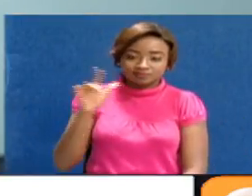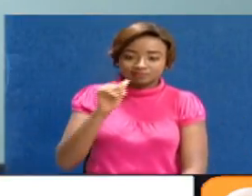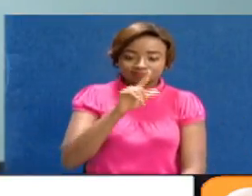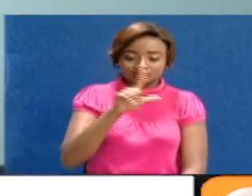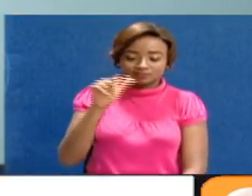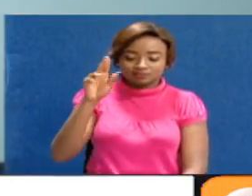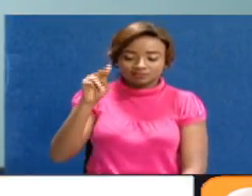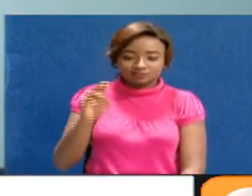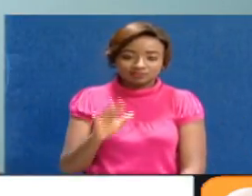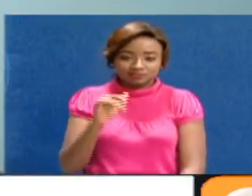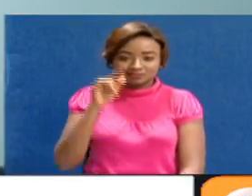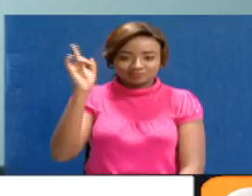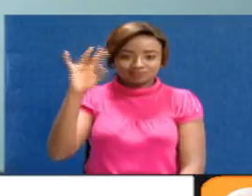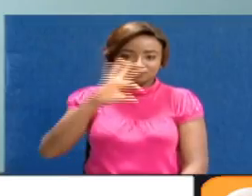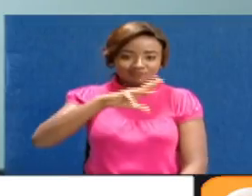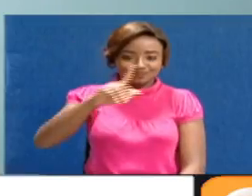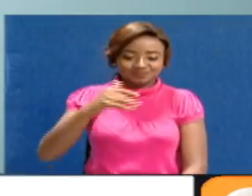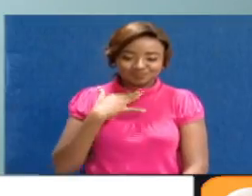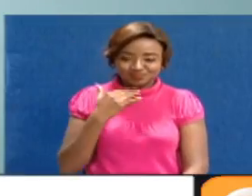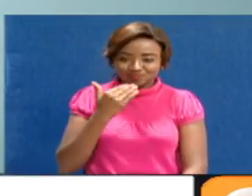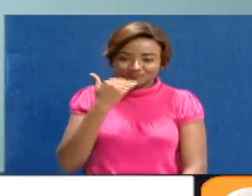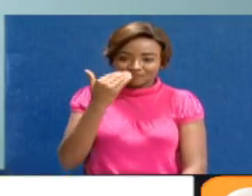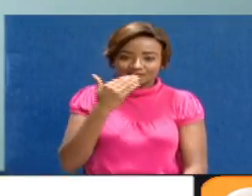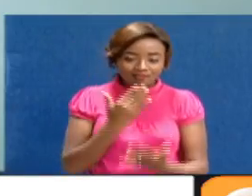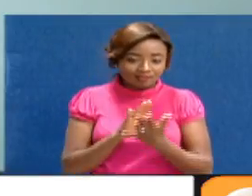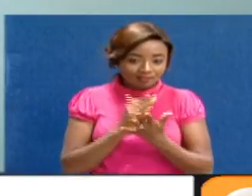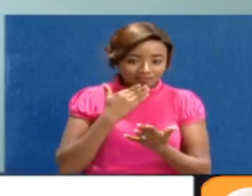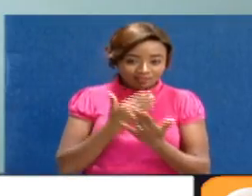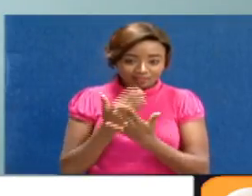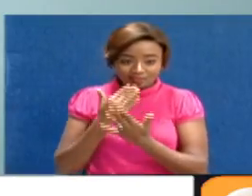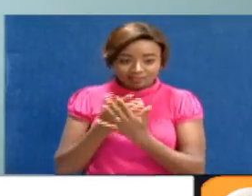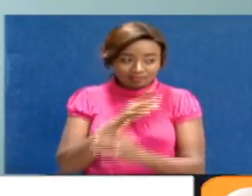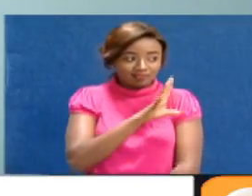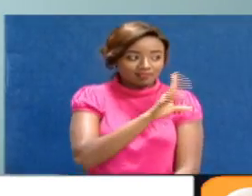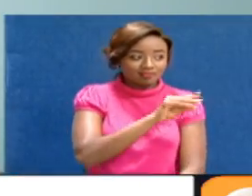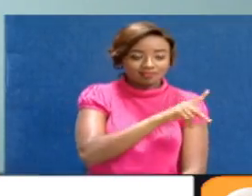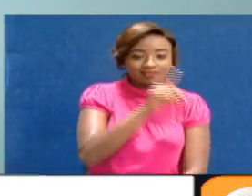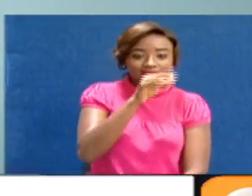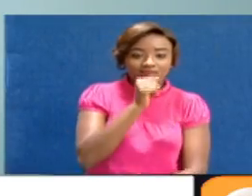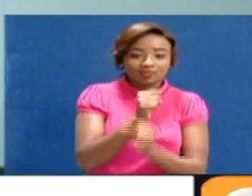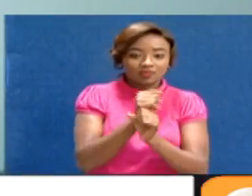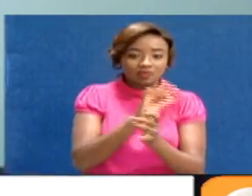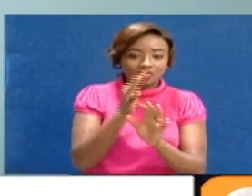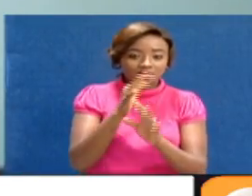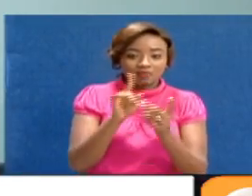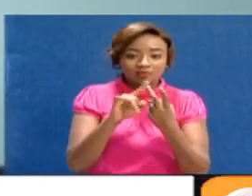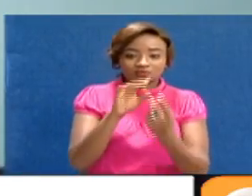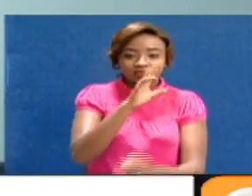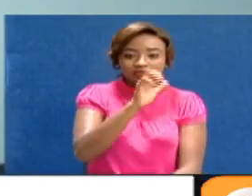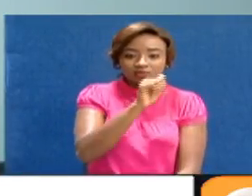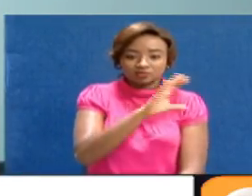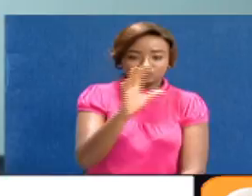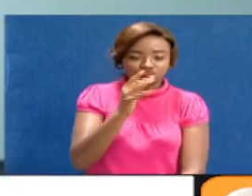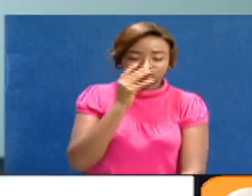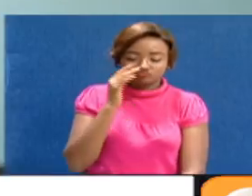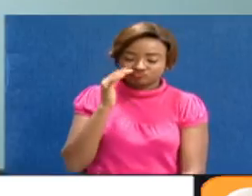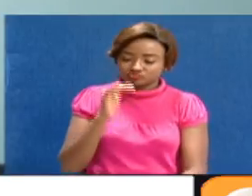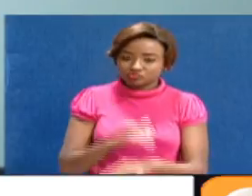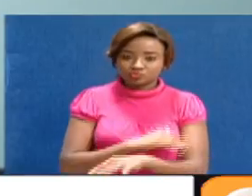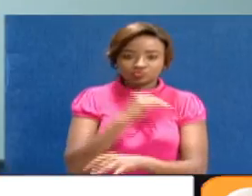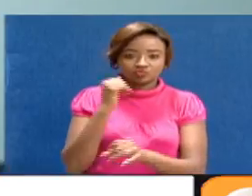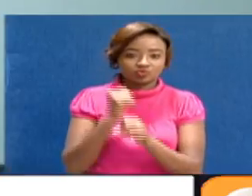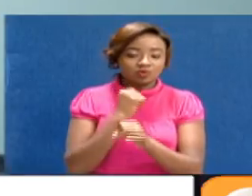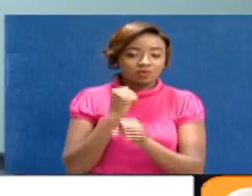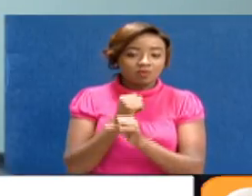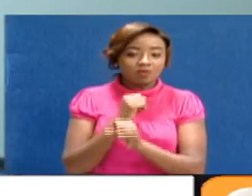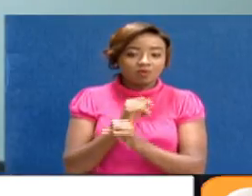from Nairobi County. First and foremost, I'd like to appreciate the work being done by the Office of the DPP and the EACC. You guys are doing a good job.